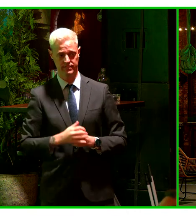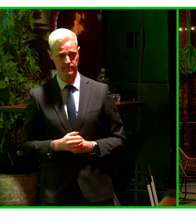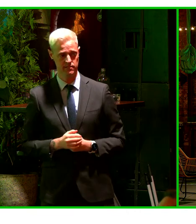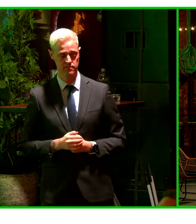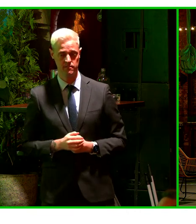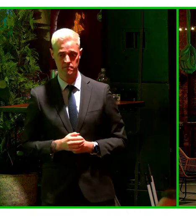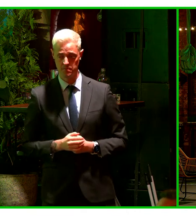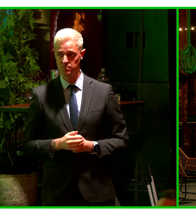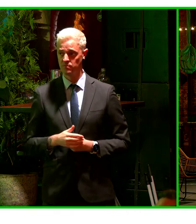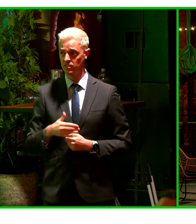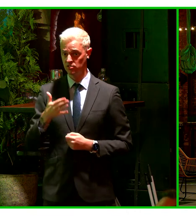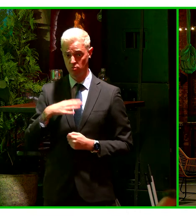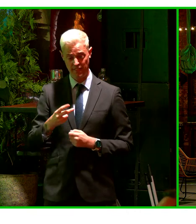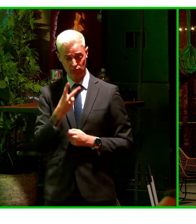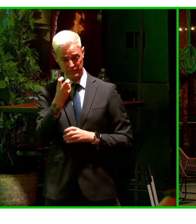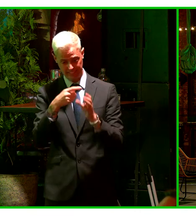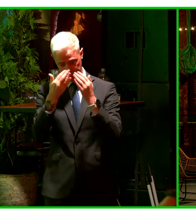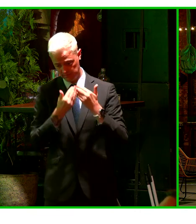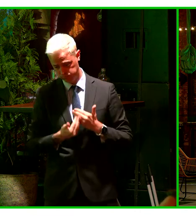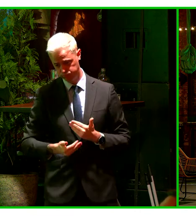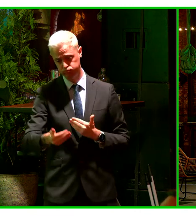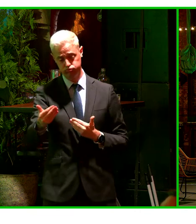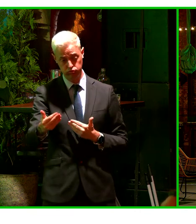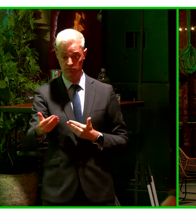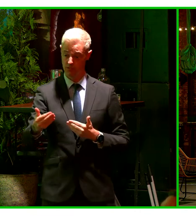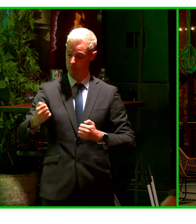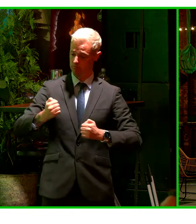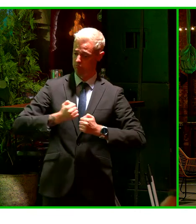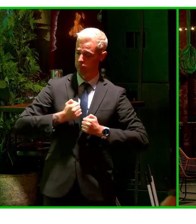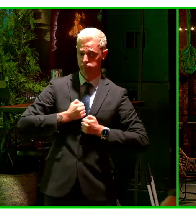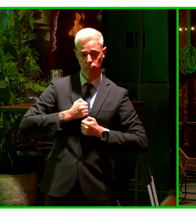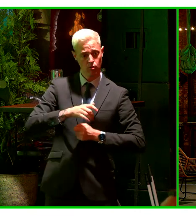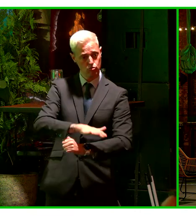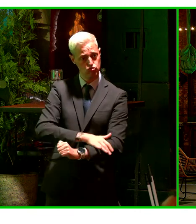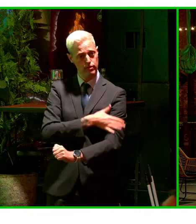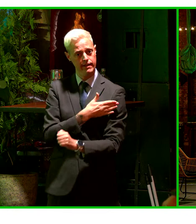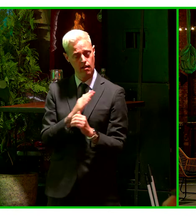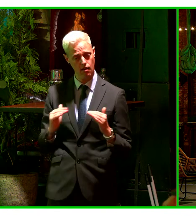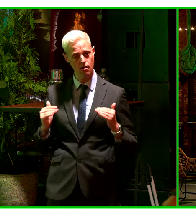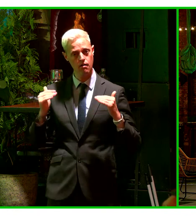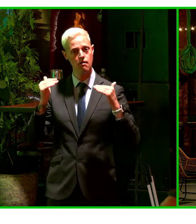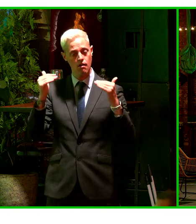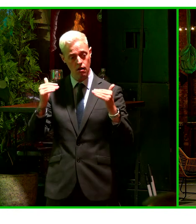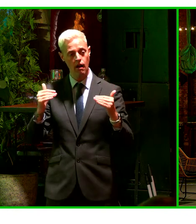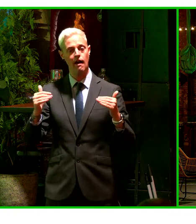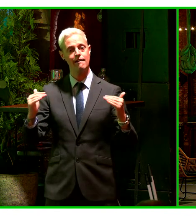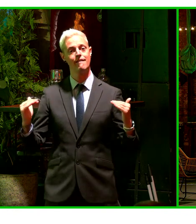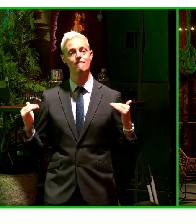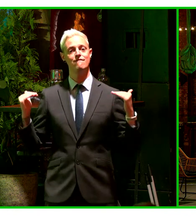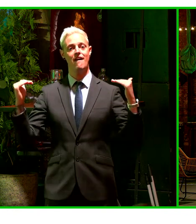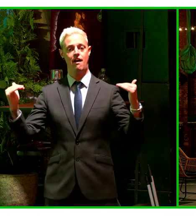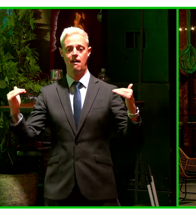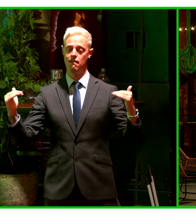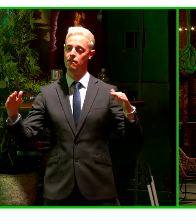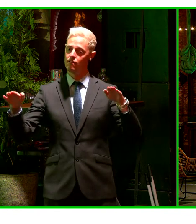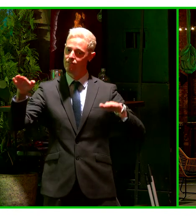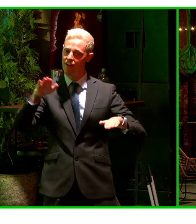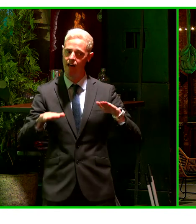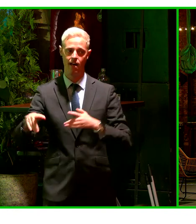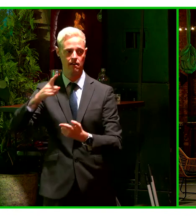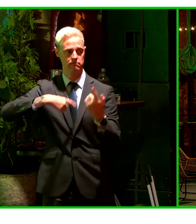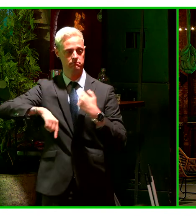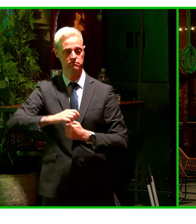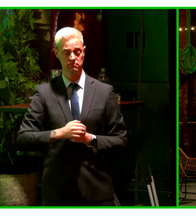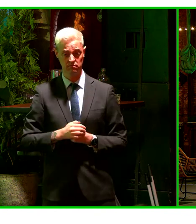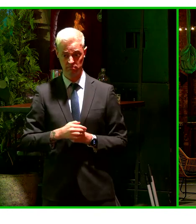that 20-year journey won't just make us greener, it will make us fairer as well. And if we can prove that